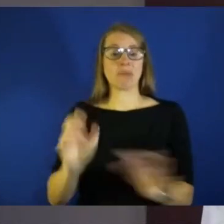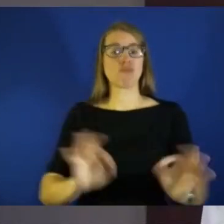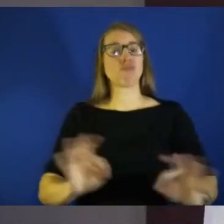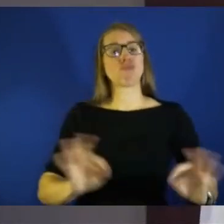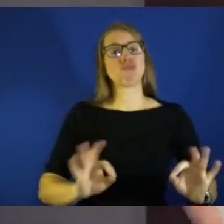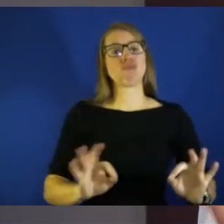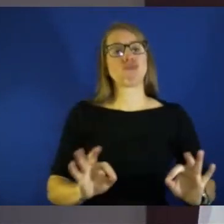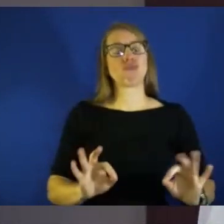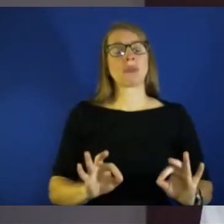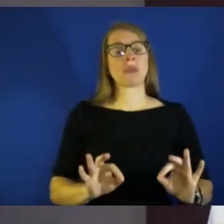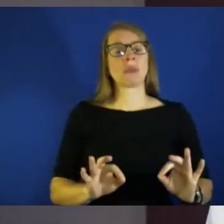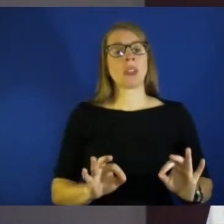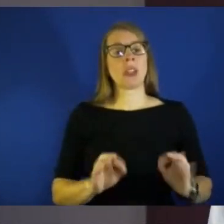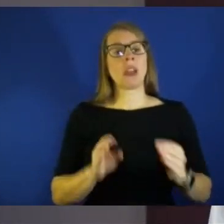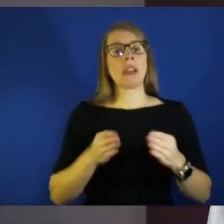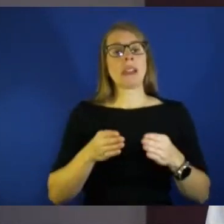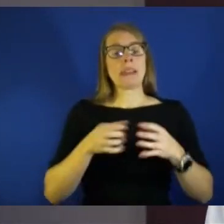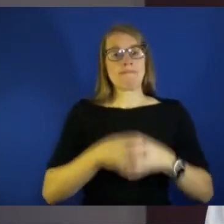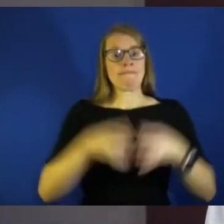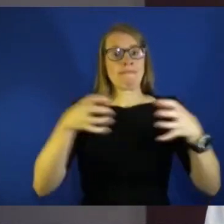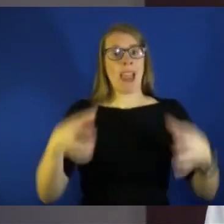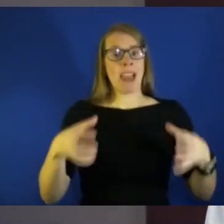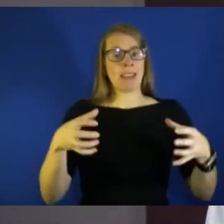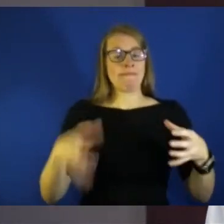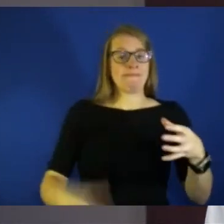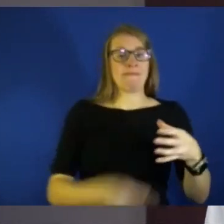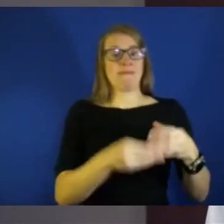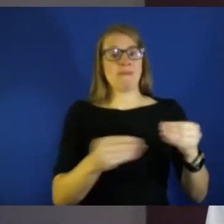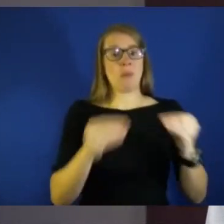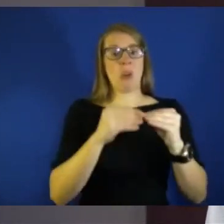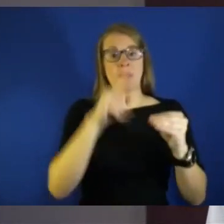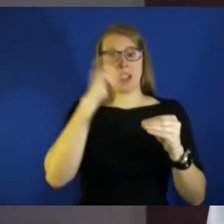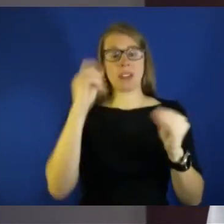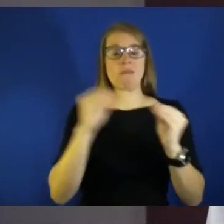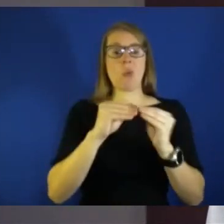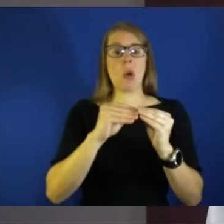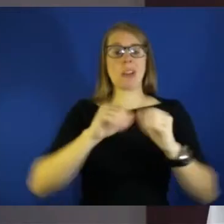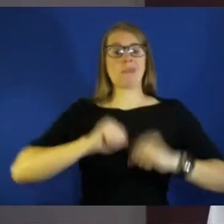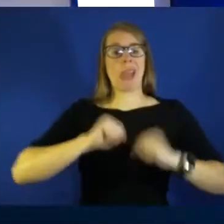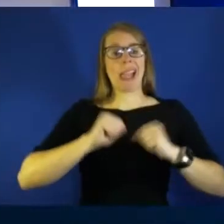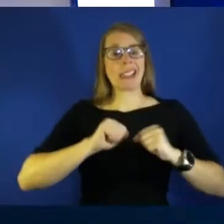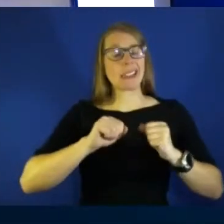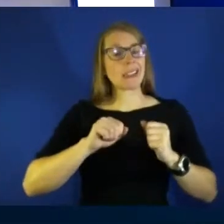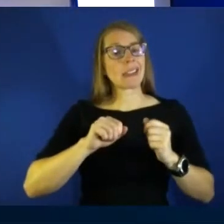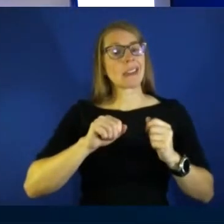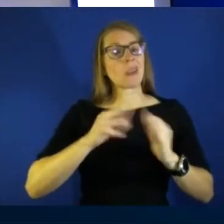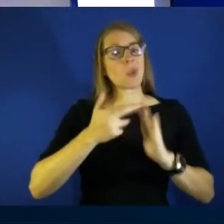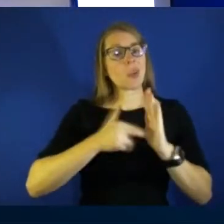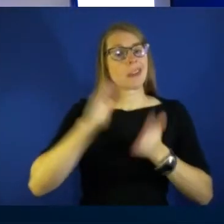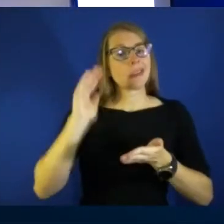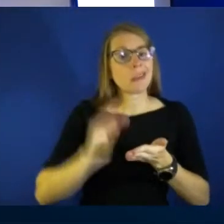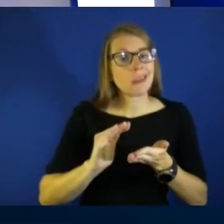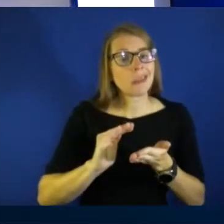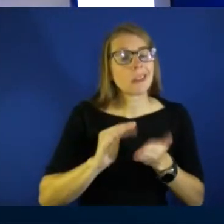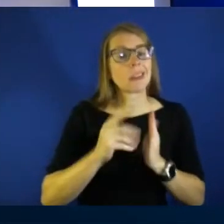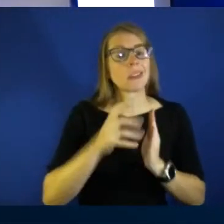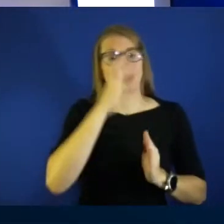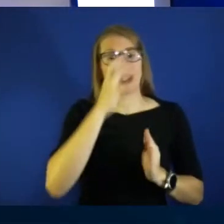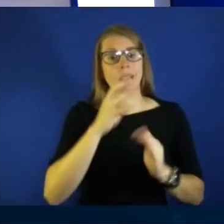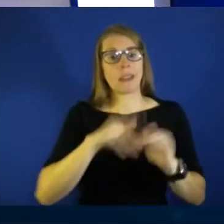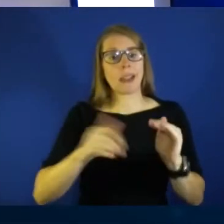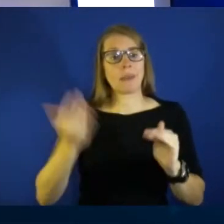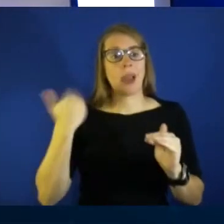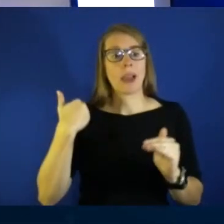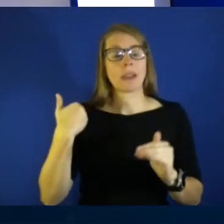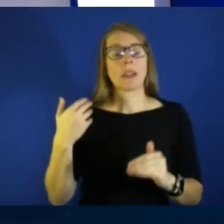been able to expand a bit because we have more capacity than we have had in the past. Monica asked if kids can take monoclonal antibodies. You